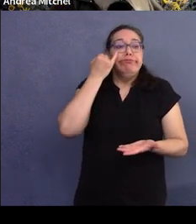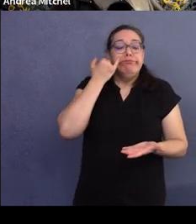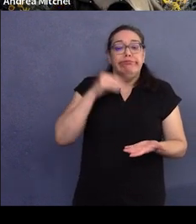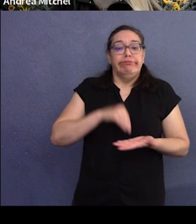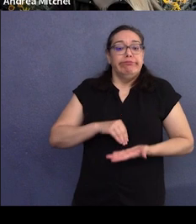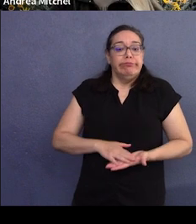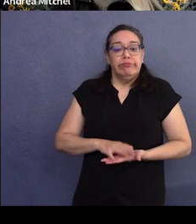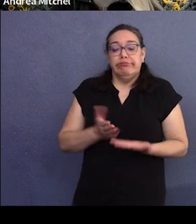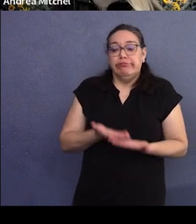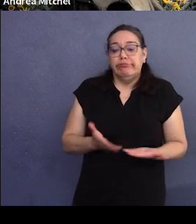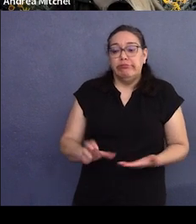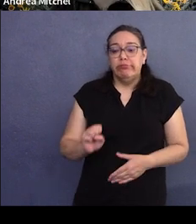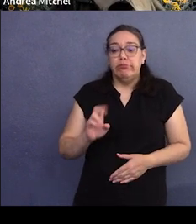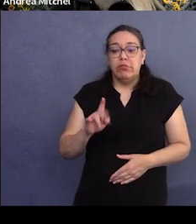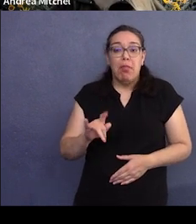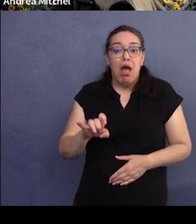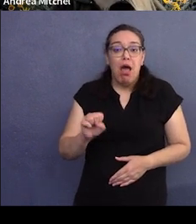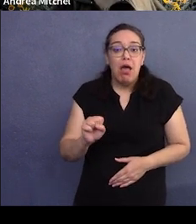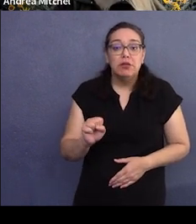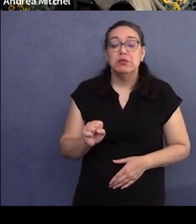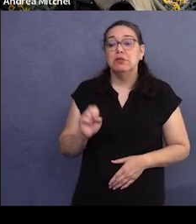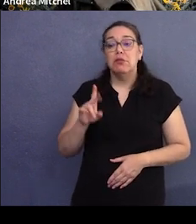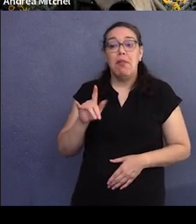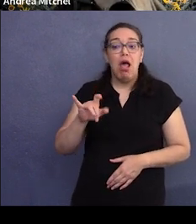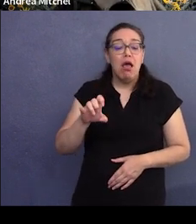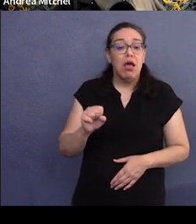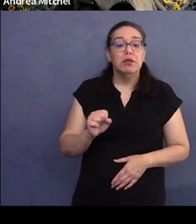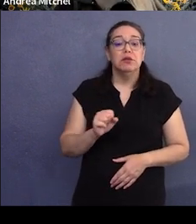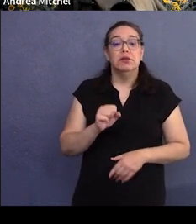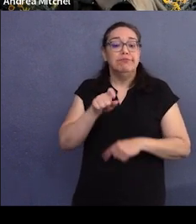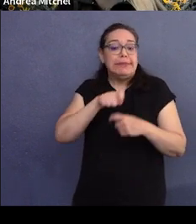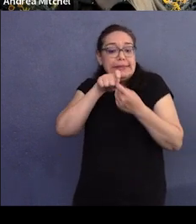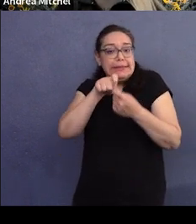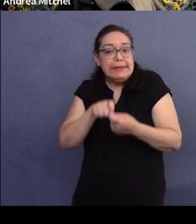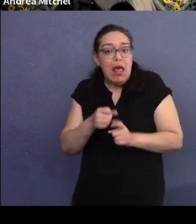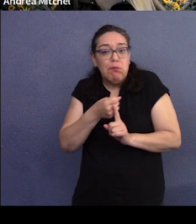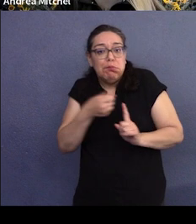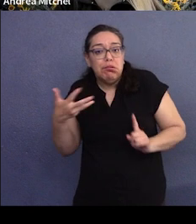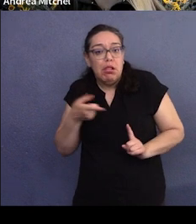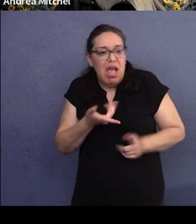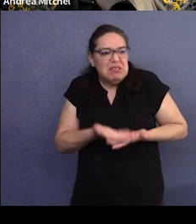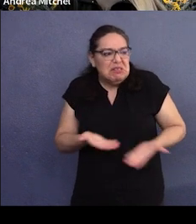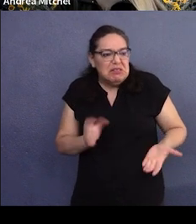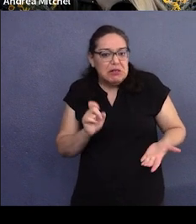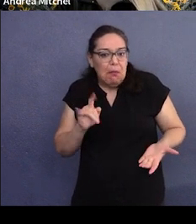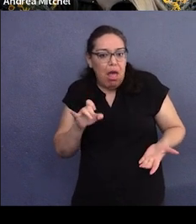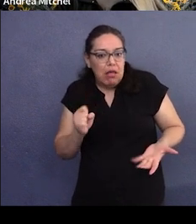supplies. Let's say you put a detail, details of what the supplies, detailed